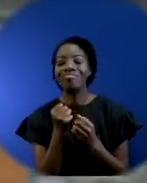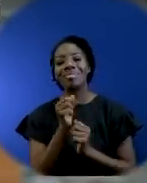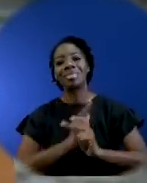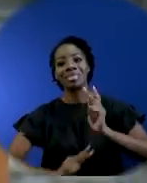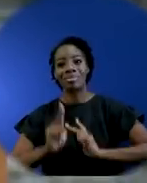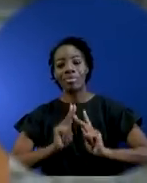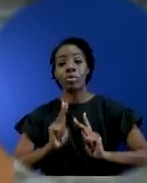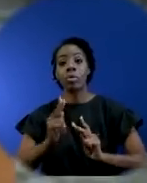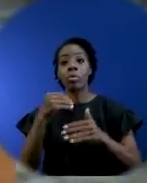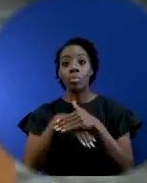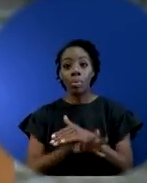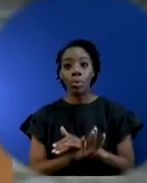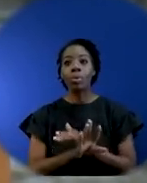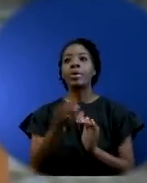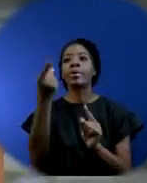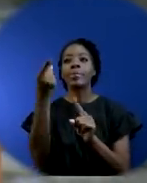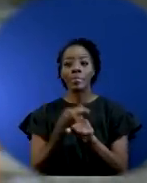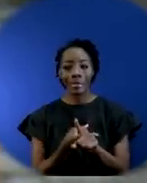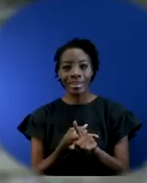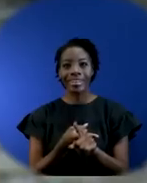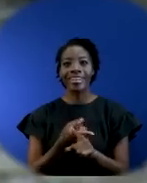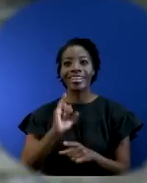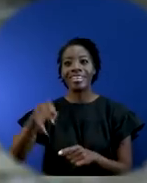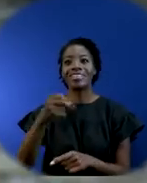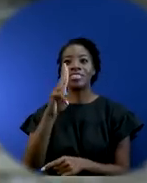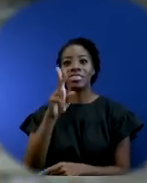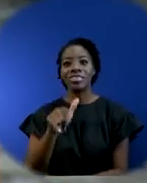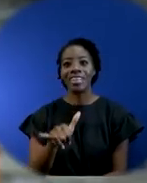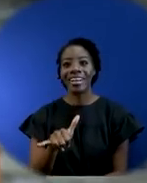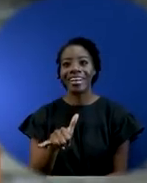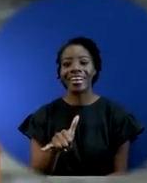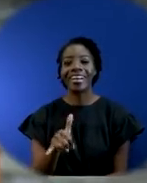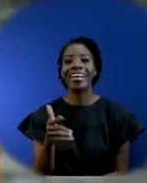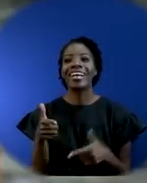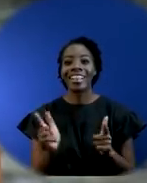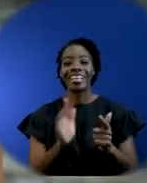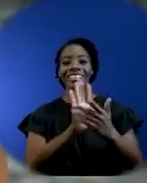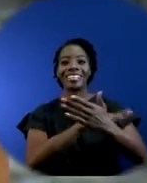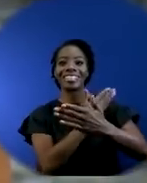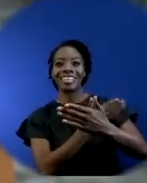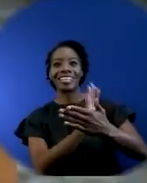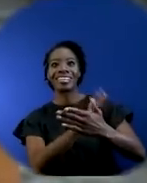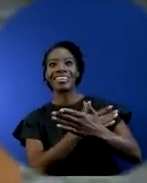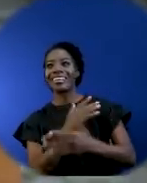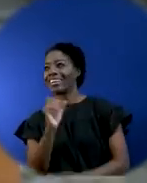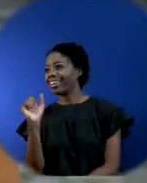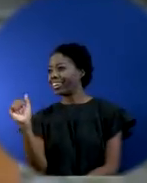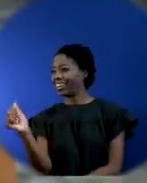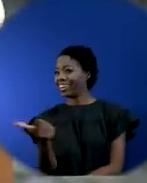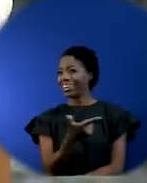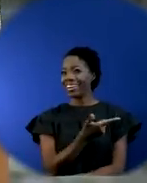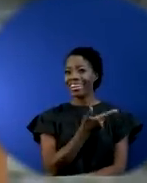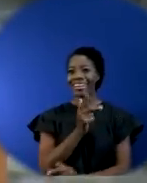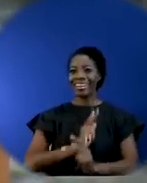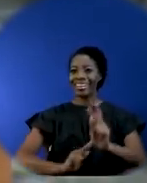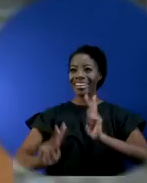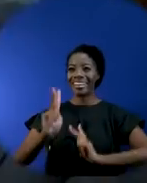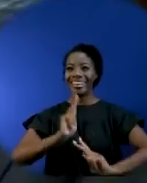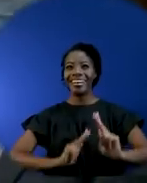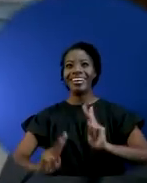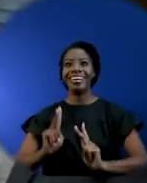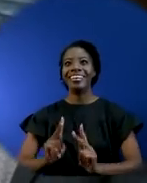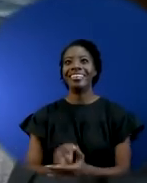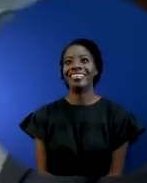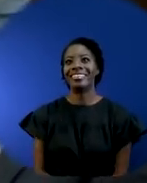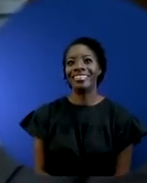the month of July. And for these next several minutes, let's serenade all of these July babies this afternoon.